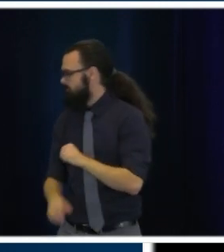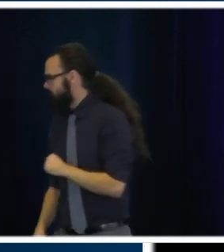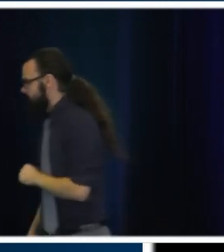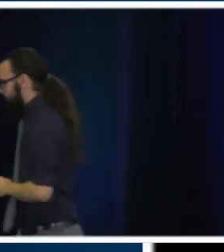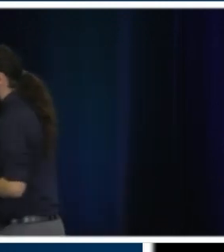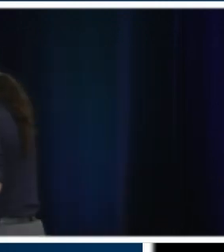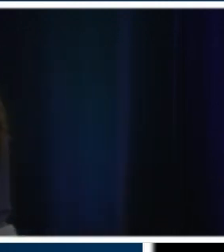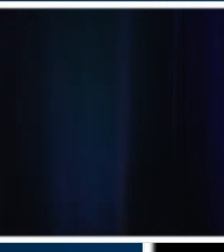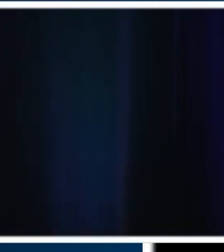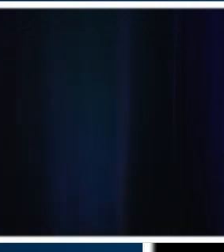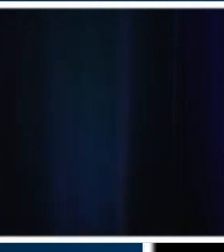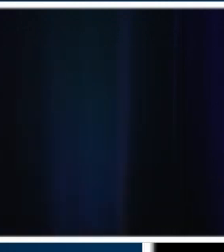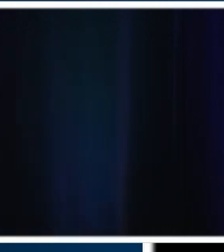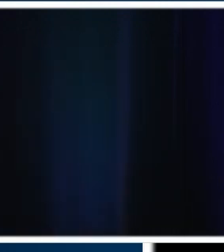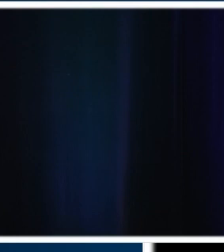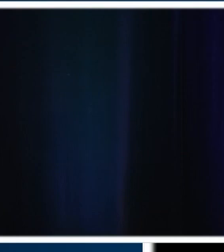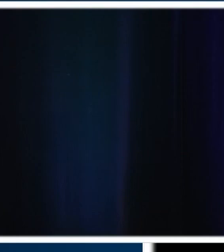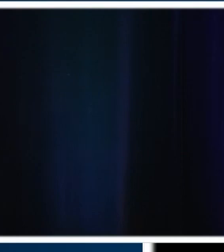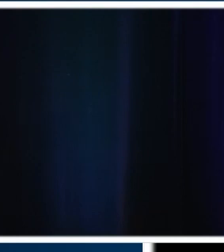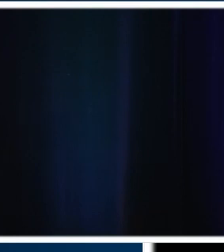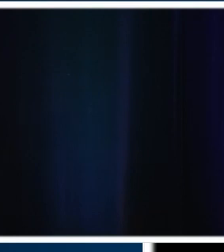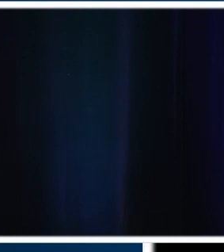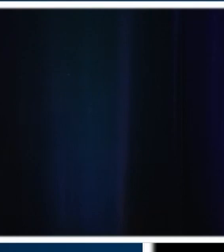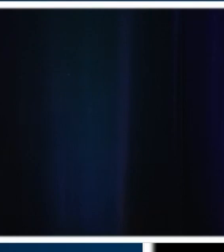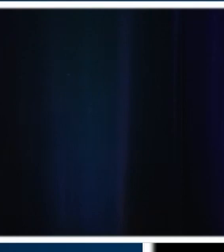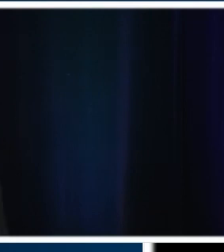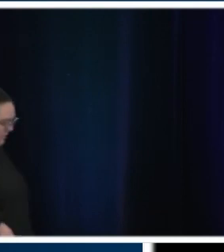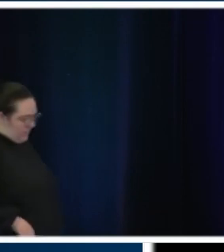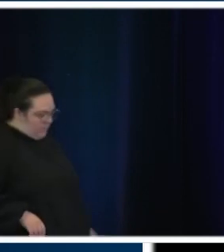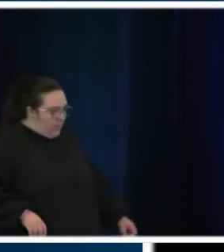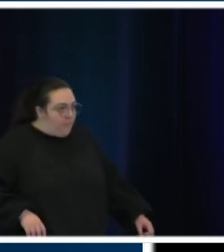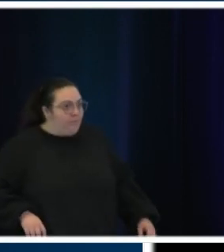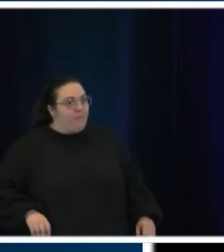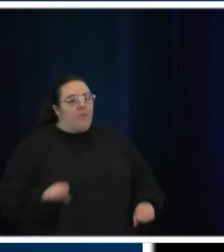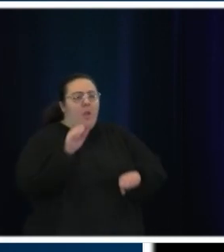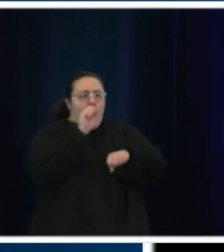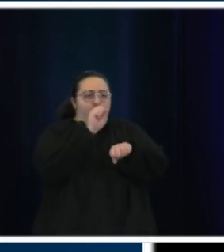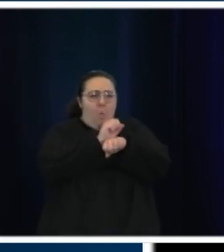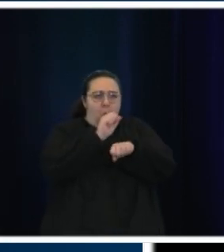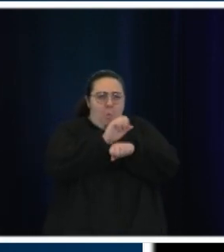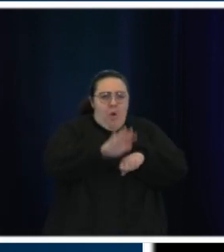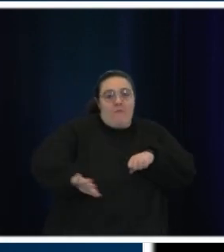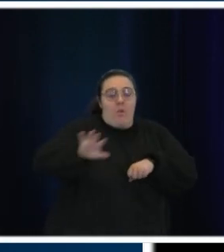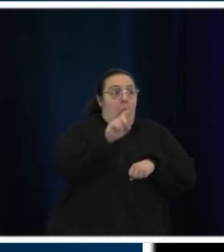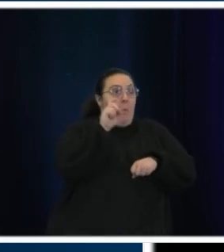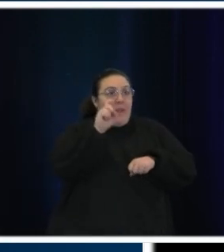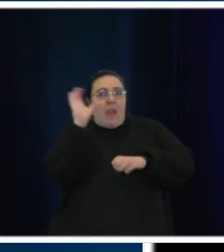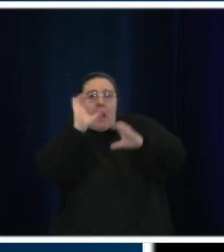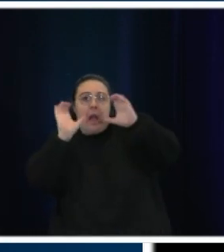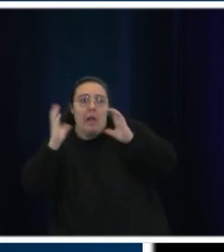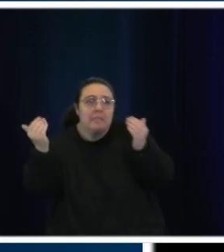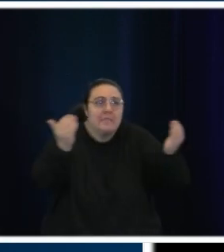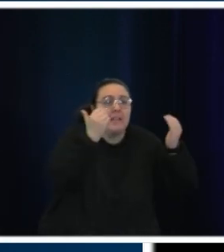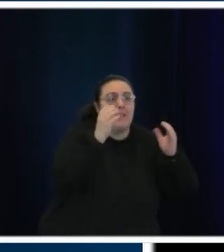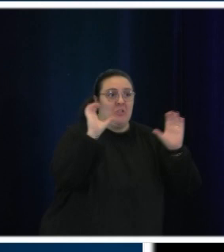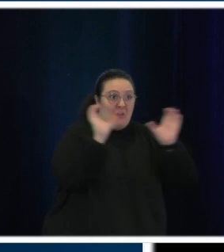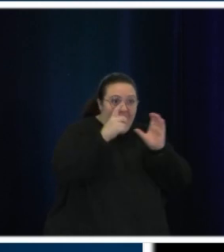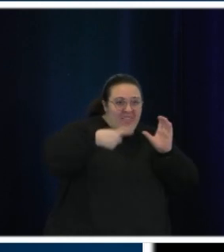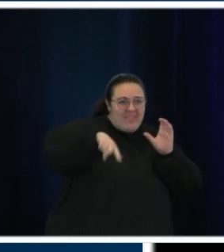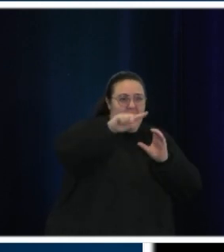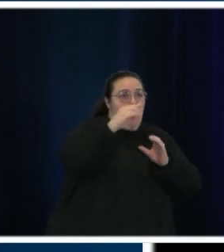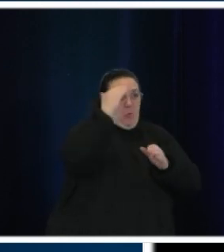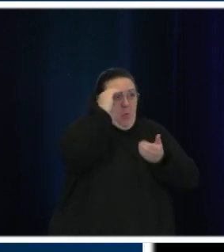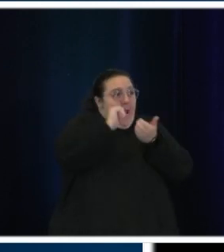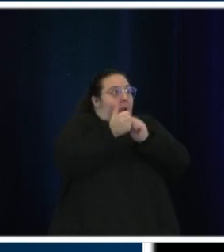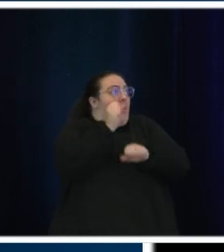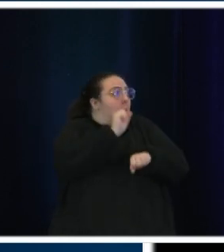We need to get more people who know how to do this kind of work. And so we're working with a lot of workforce